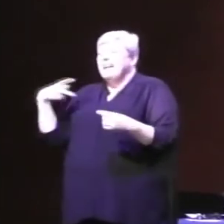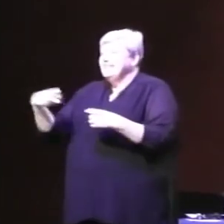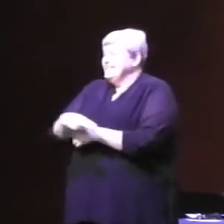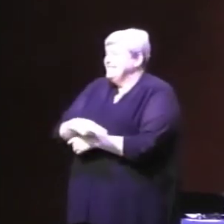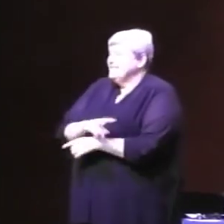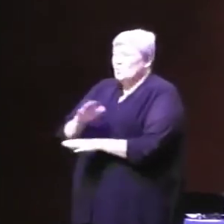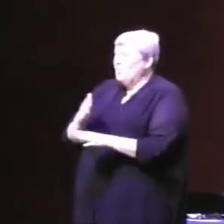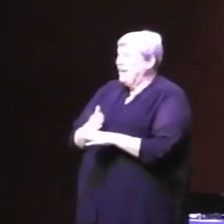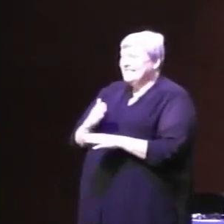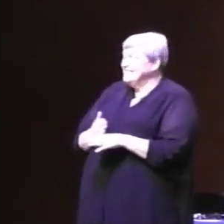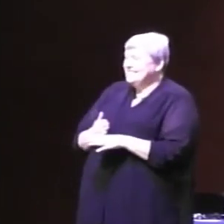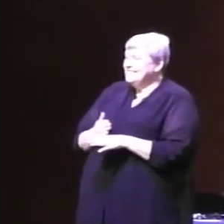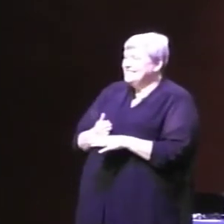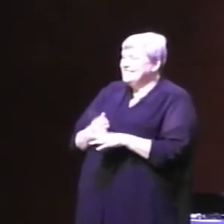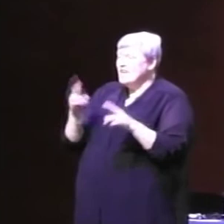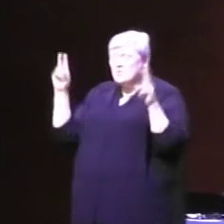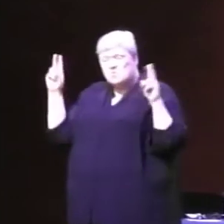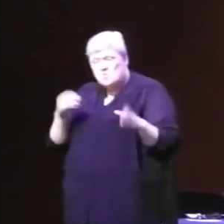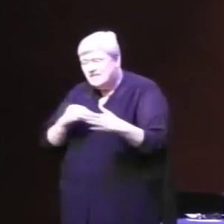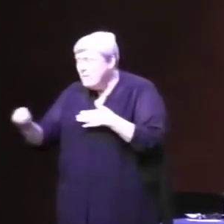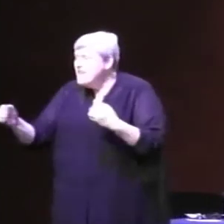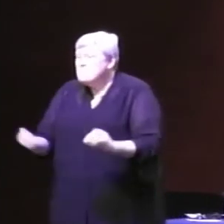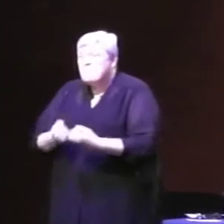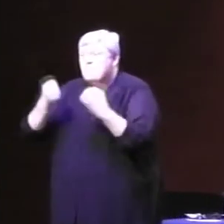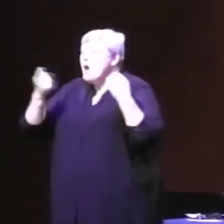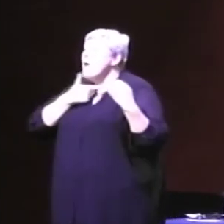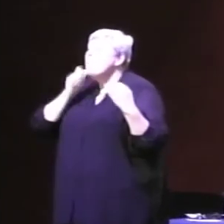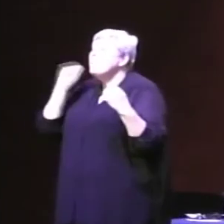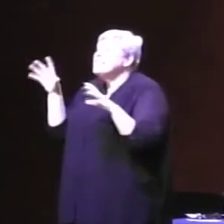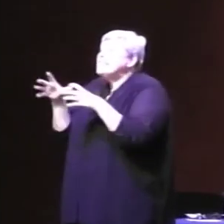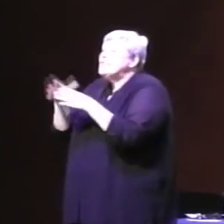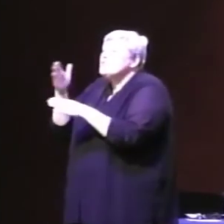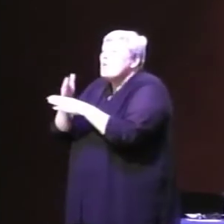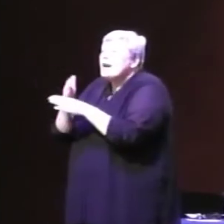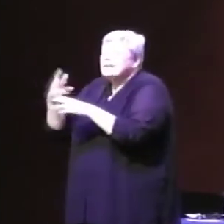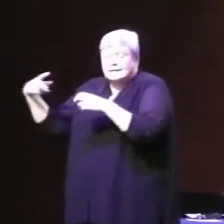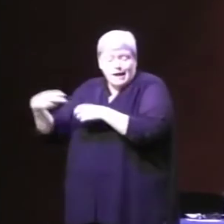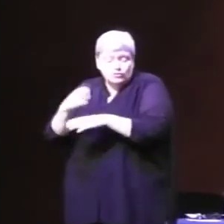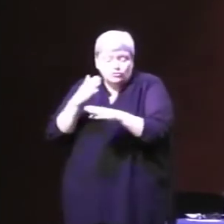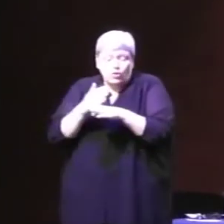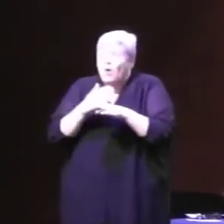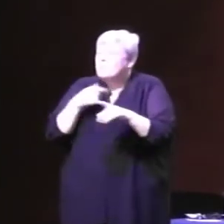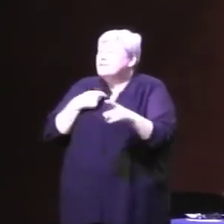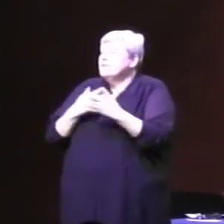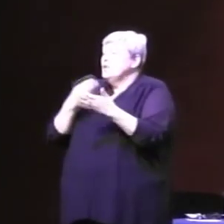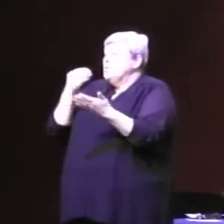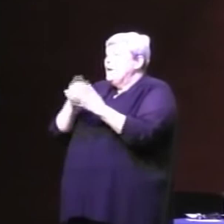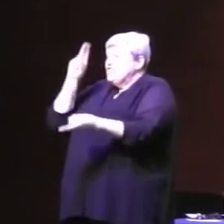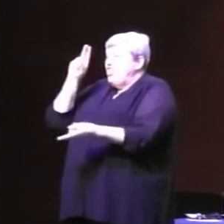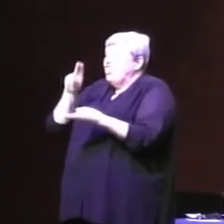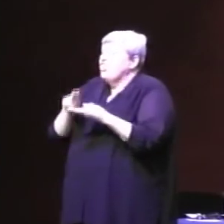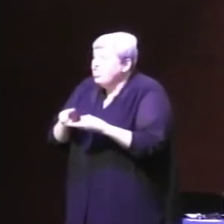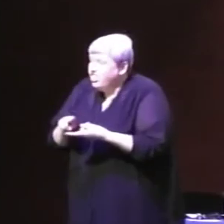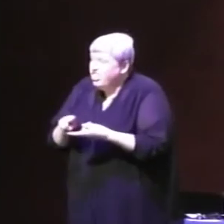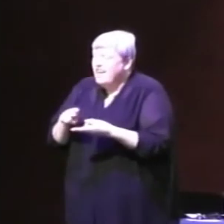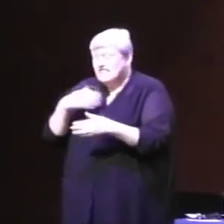don't work. Reducing the spending power for public sector workers by cutting jobs and suppressing wages, reducing the expenditure for councils and health boards,